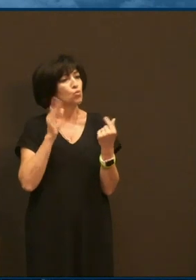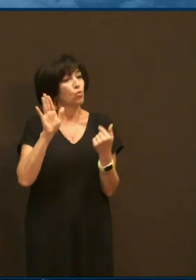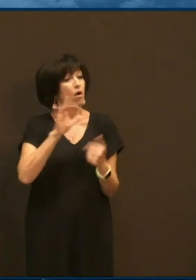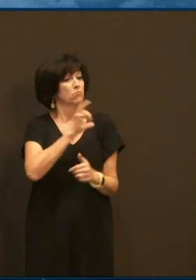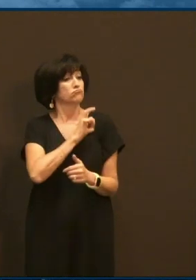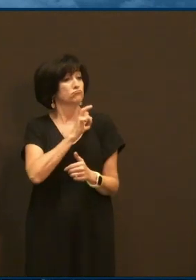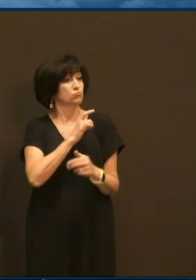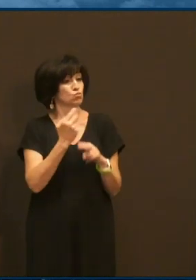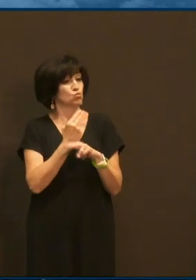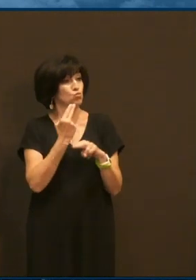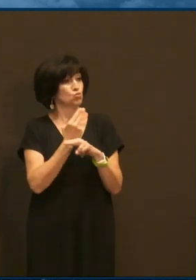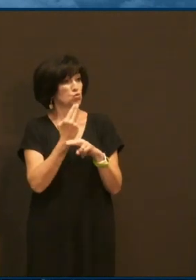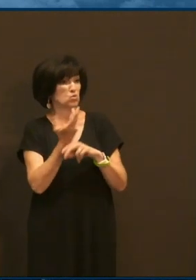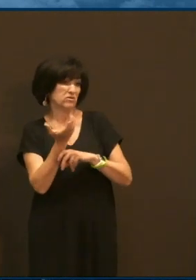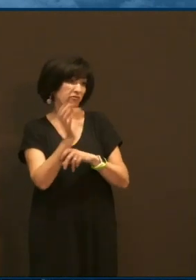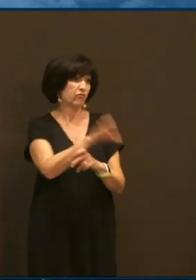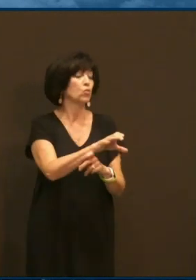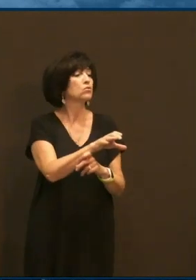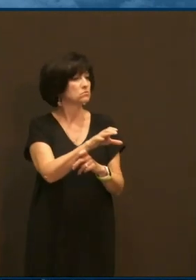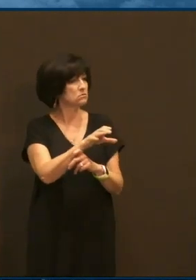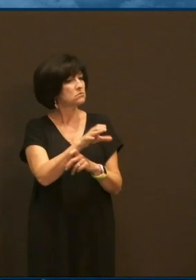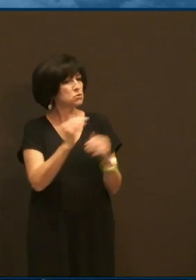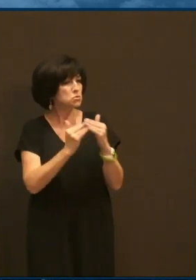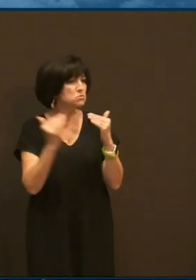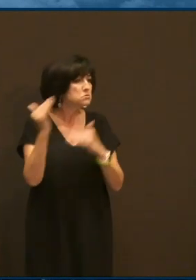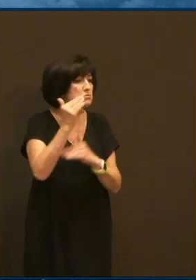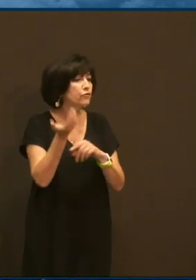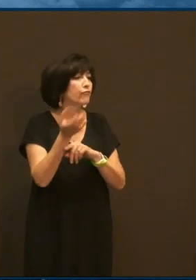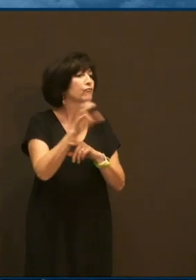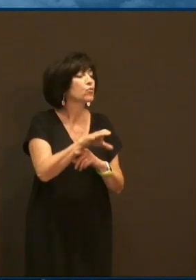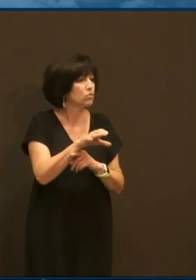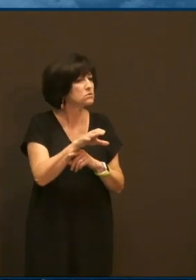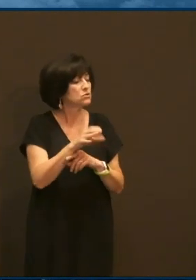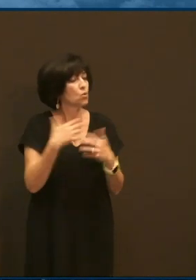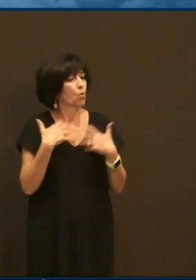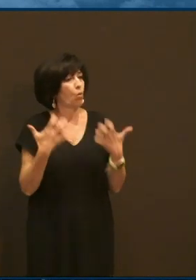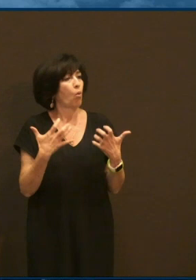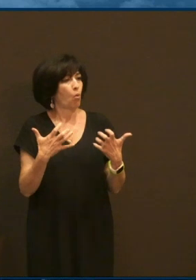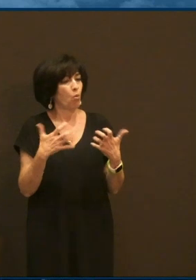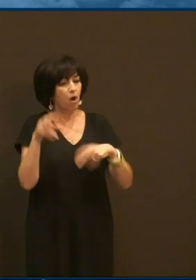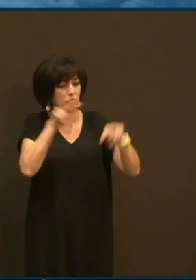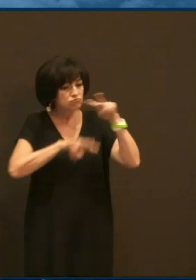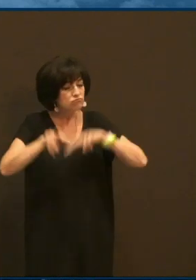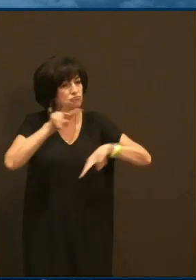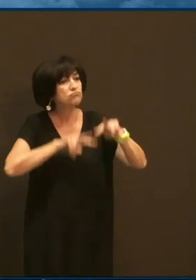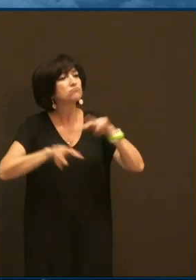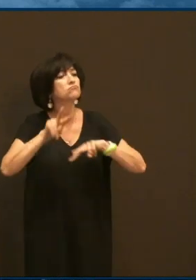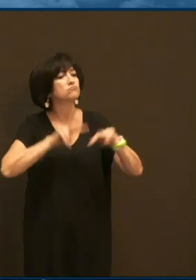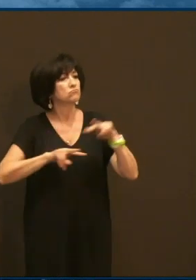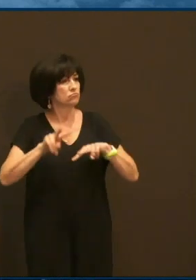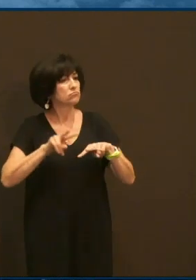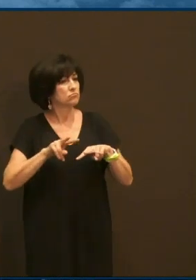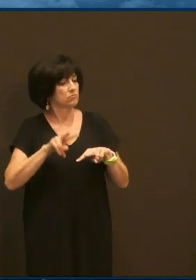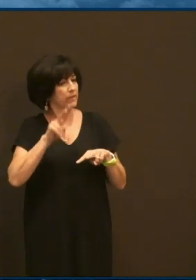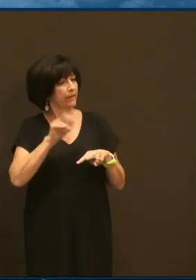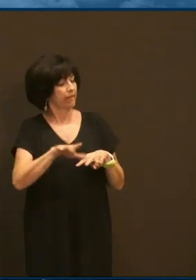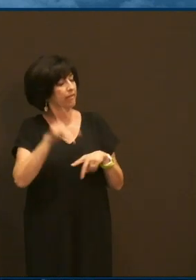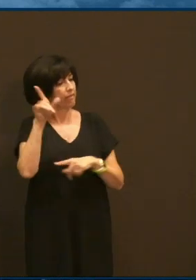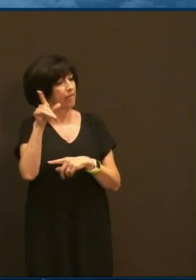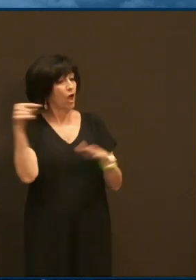these policies and procedures in response to the George Floyd murder in Minneapolis.